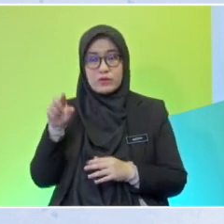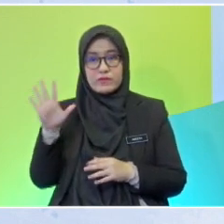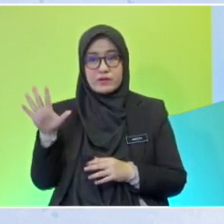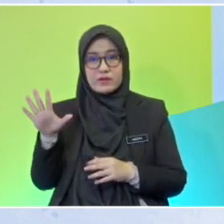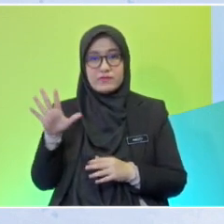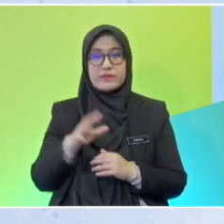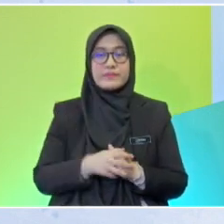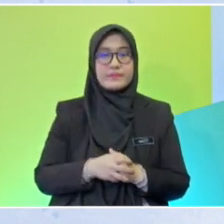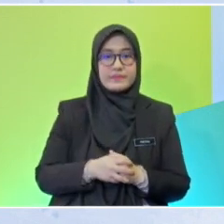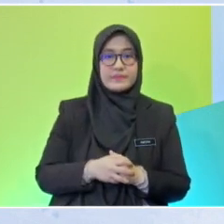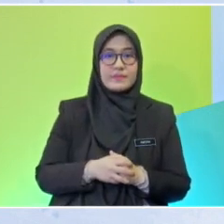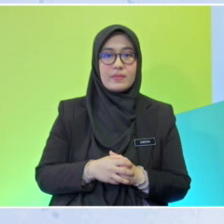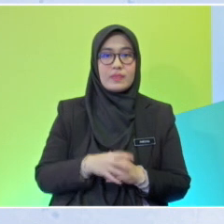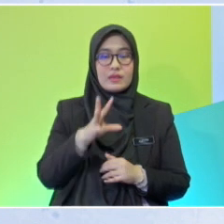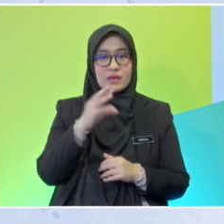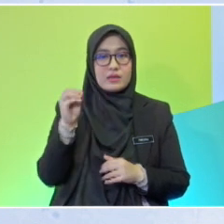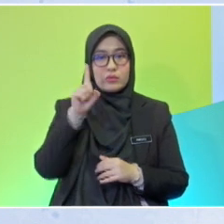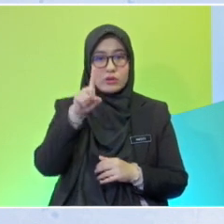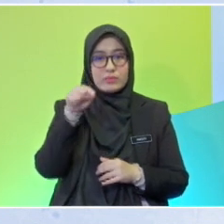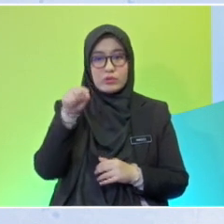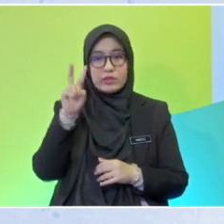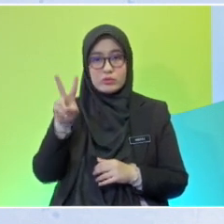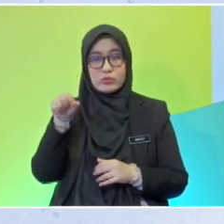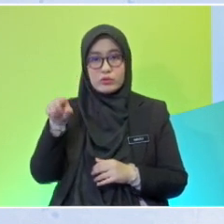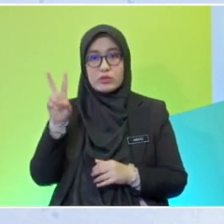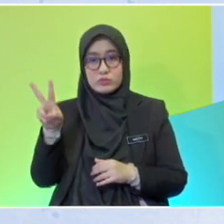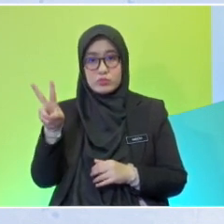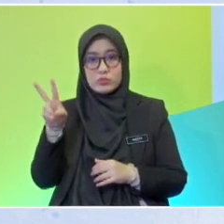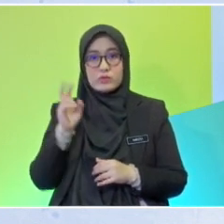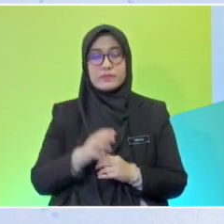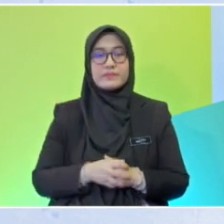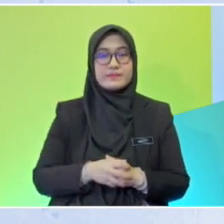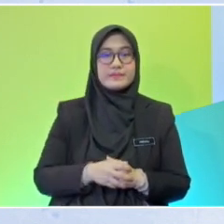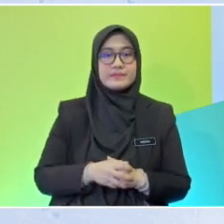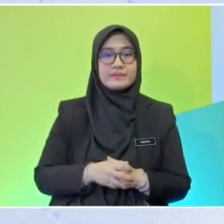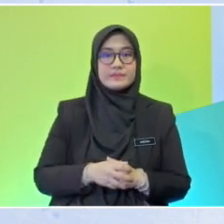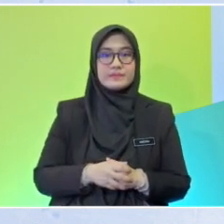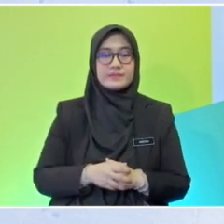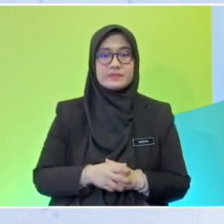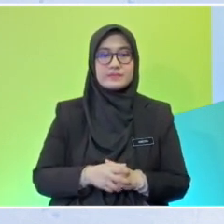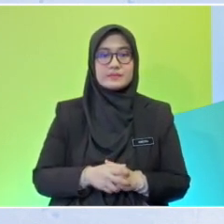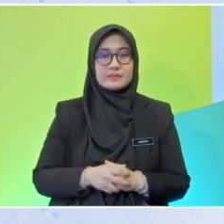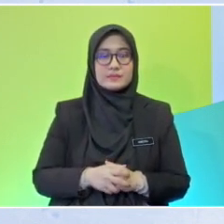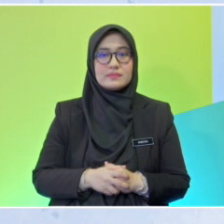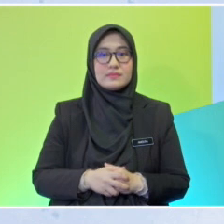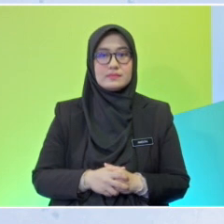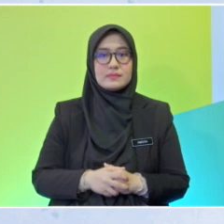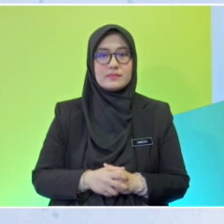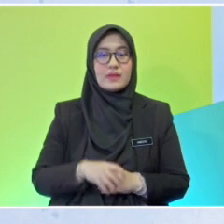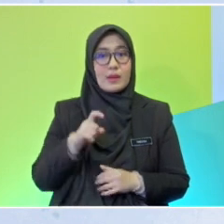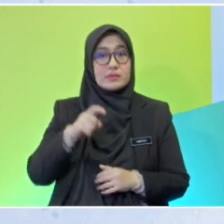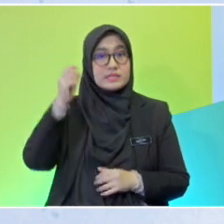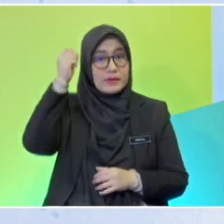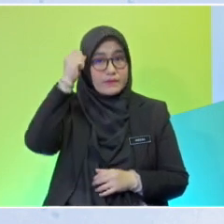Longer Supported Questions, and 1.2.2, Understand with Support Specific Information and Details